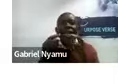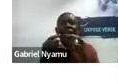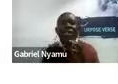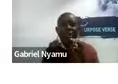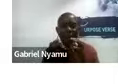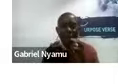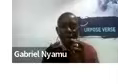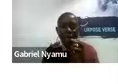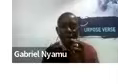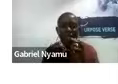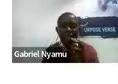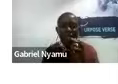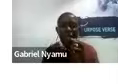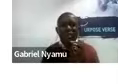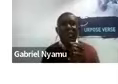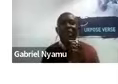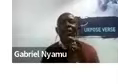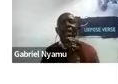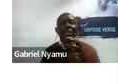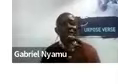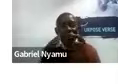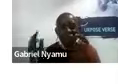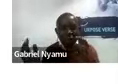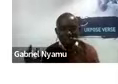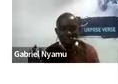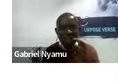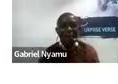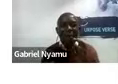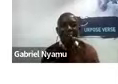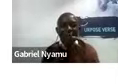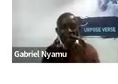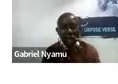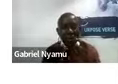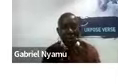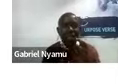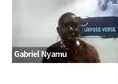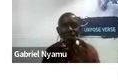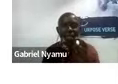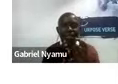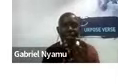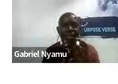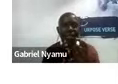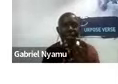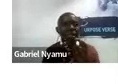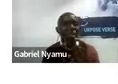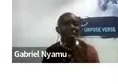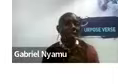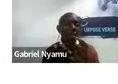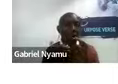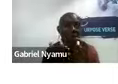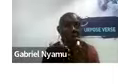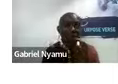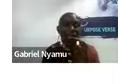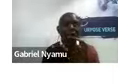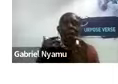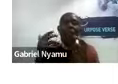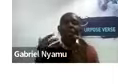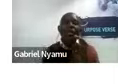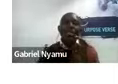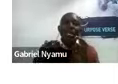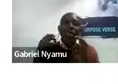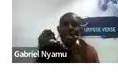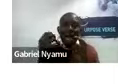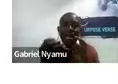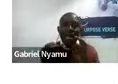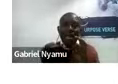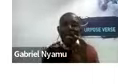very undiluted environment. You know, we live in a world where it's full of noise. That calmness, and you're meditating and exercising even some mindfulness, you're able to